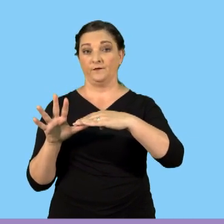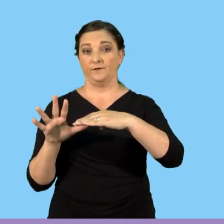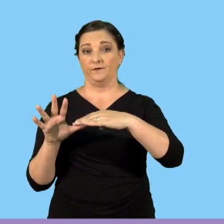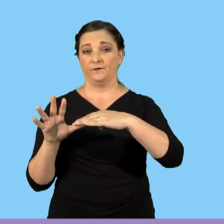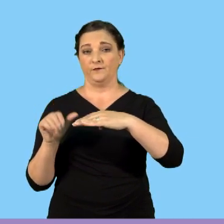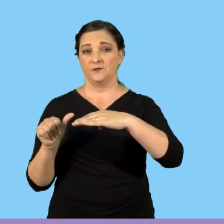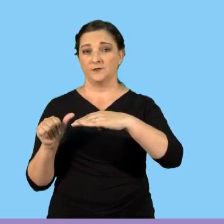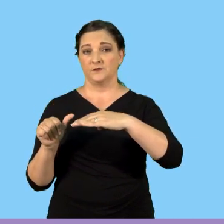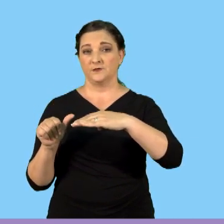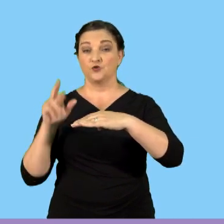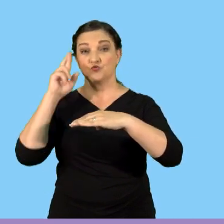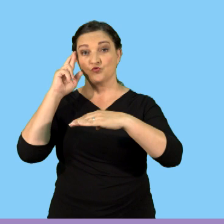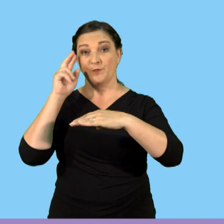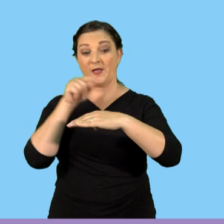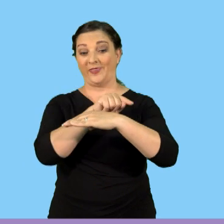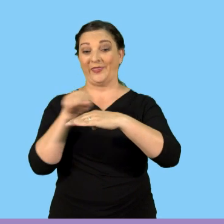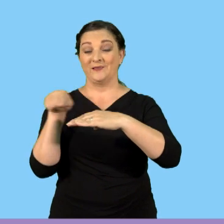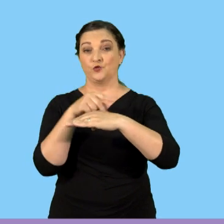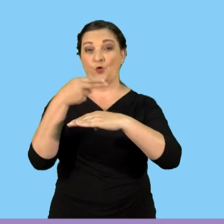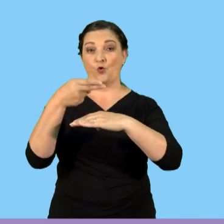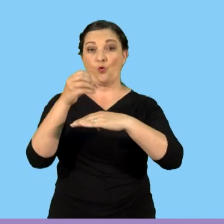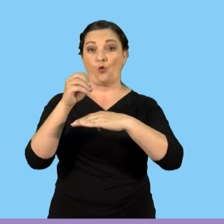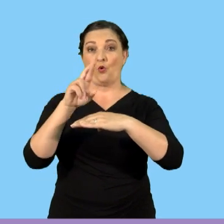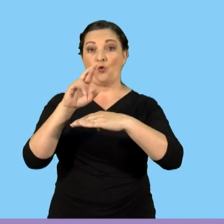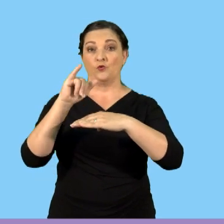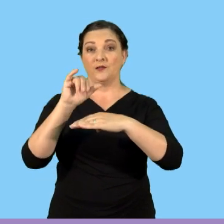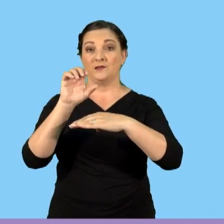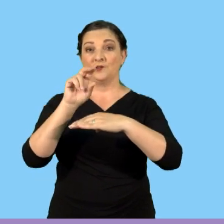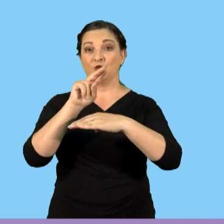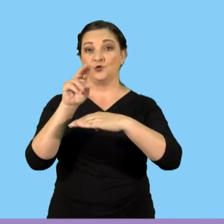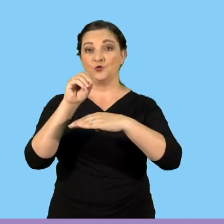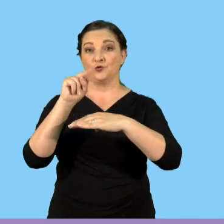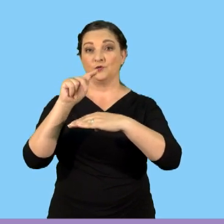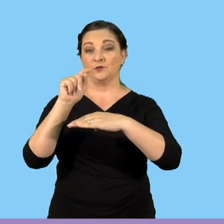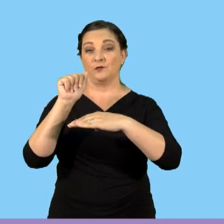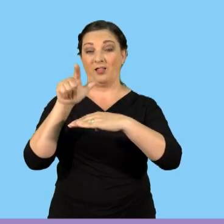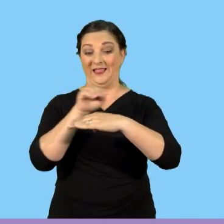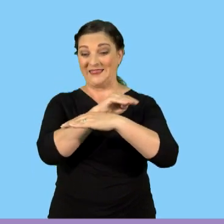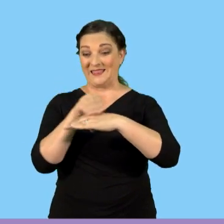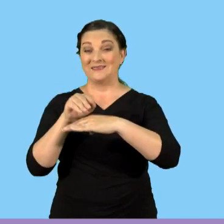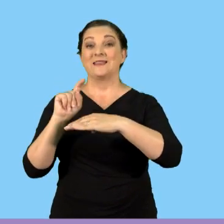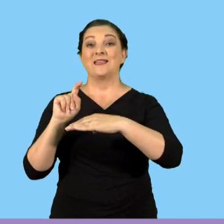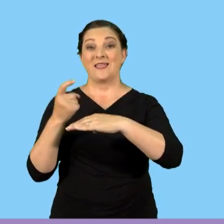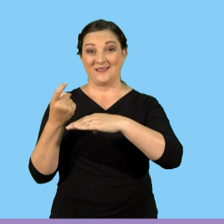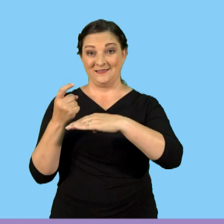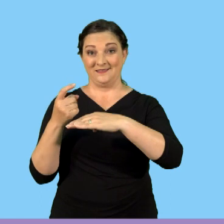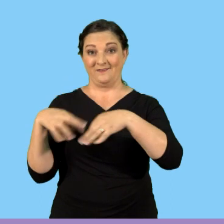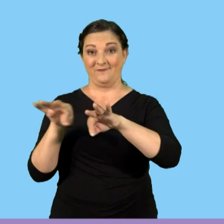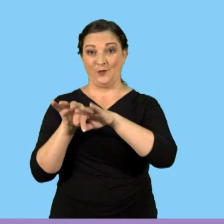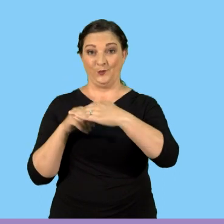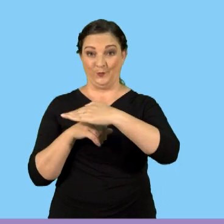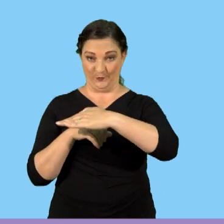4, 5. Remember, this is the horizontal one, which is the x values.